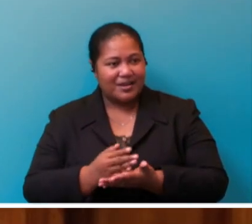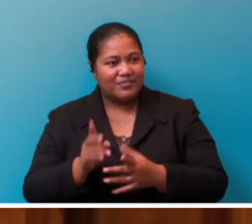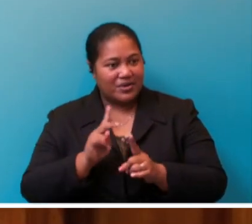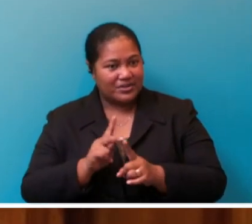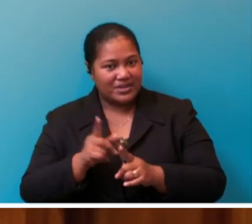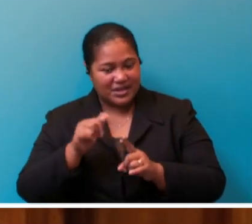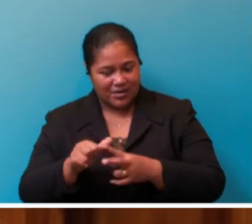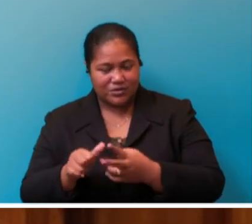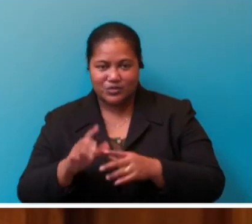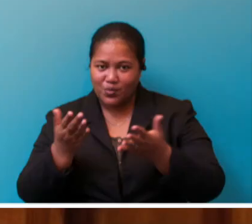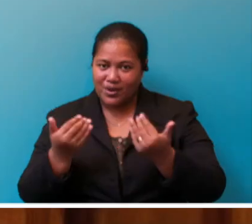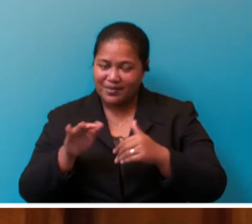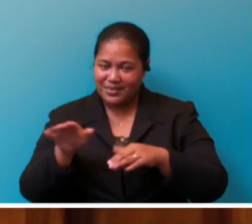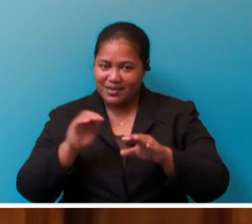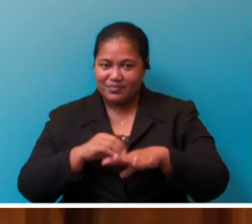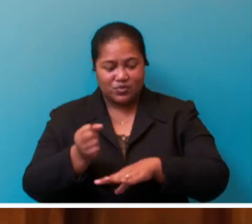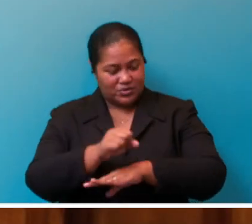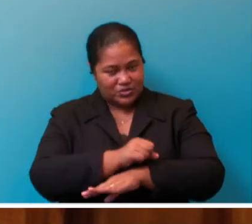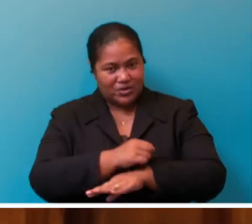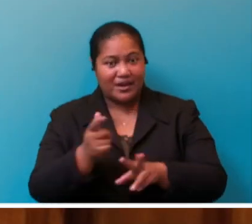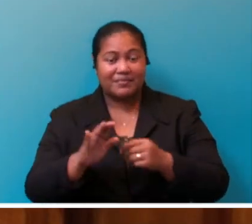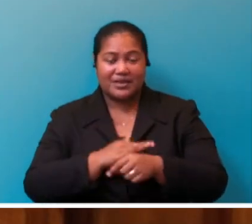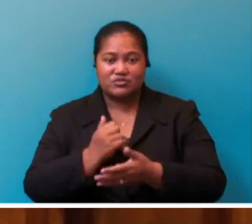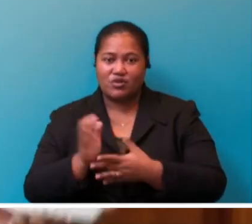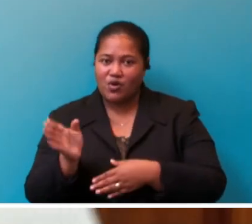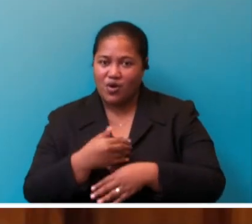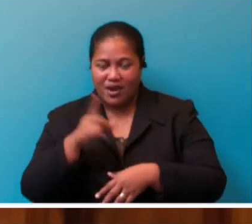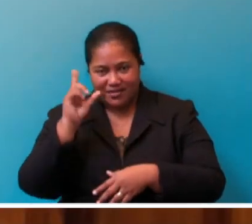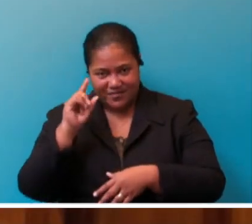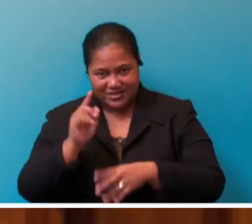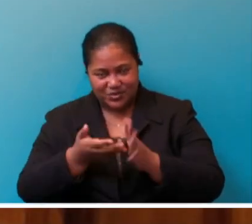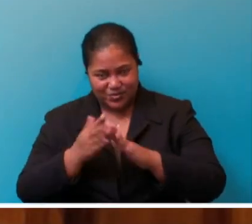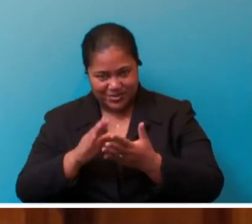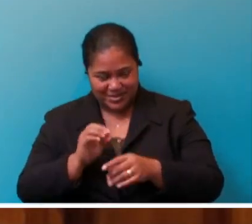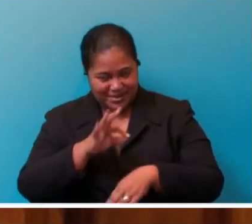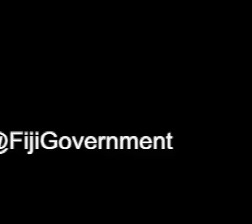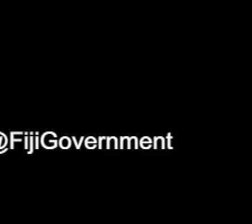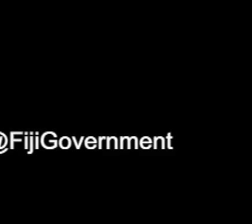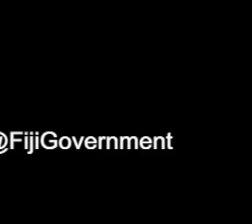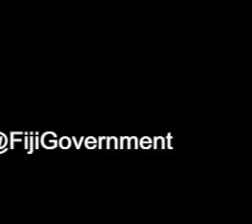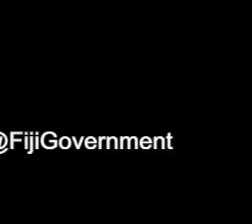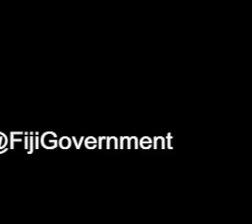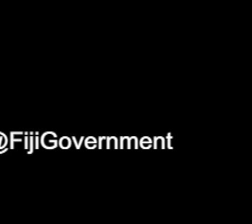our shores, but also ensures that every Fijian community benefits from its growth.